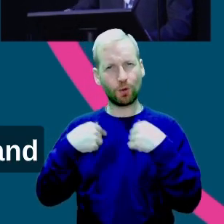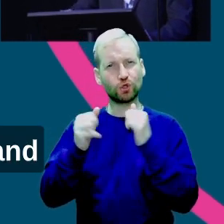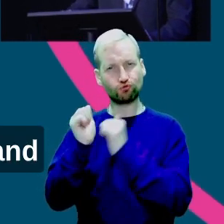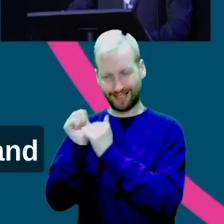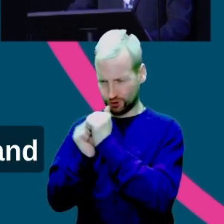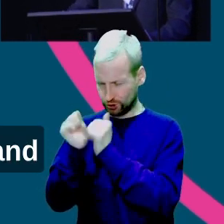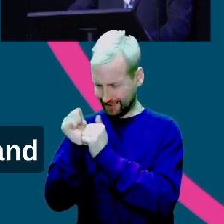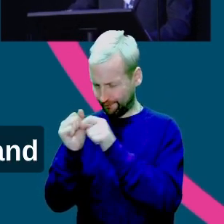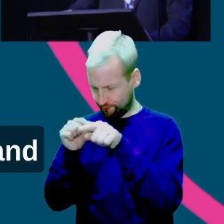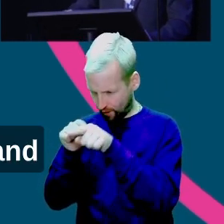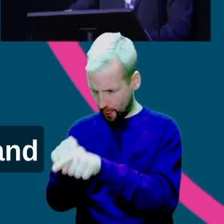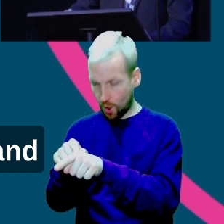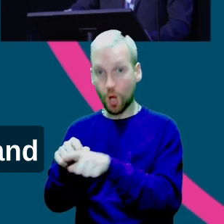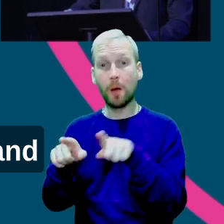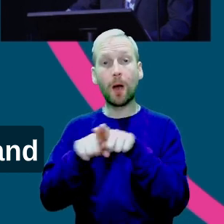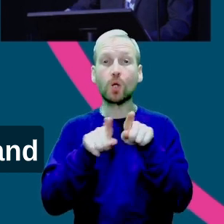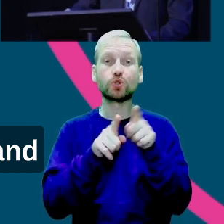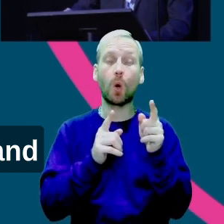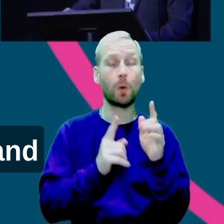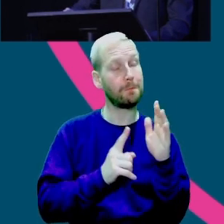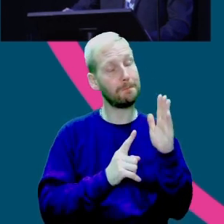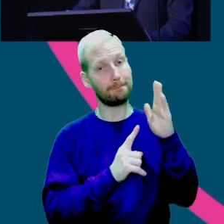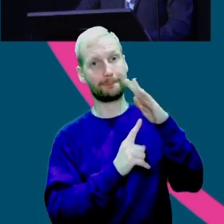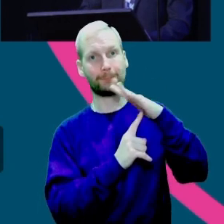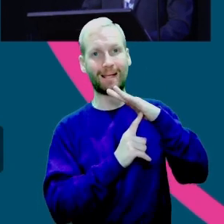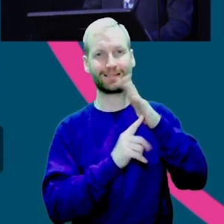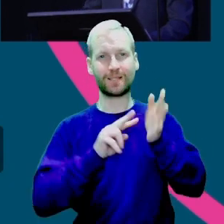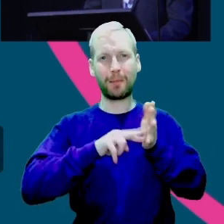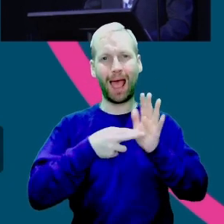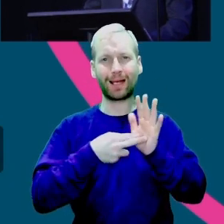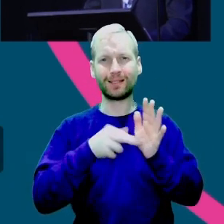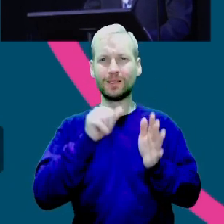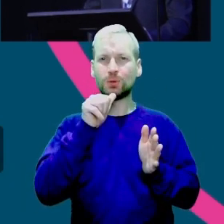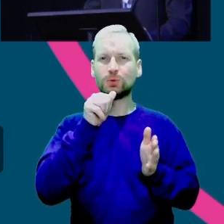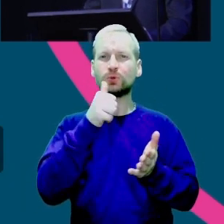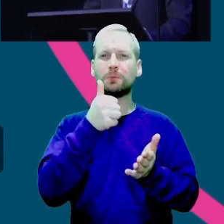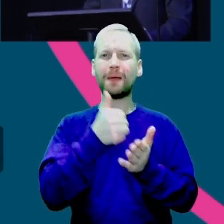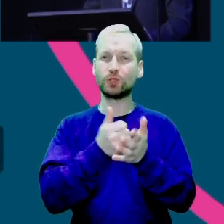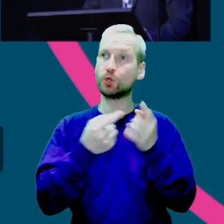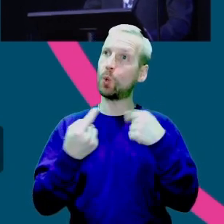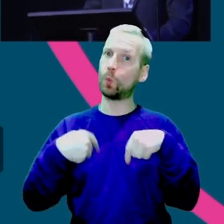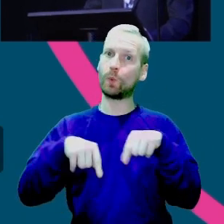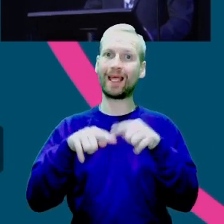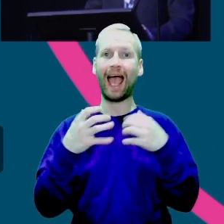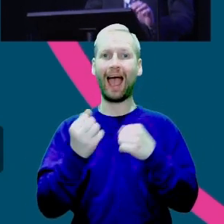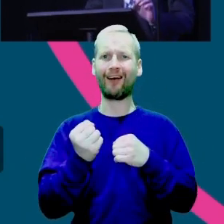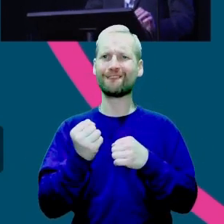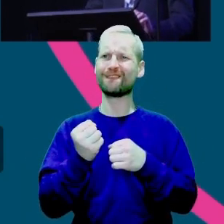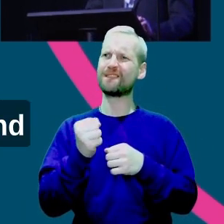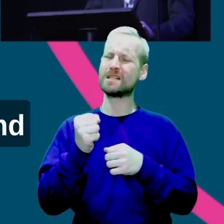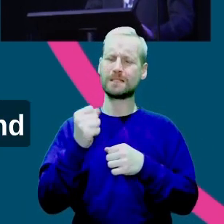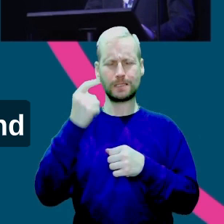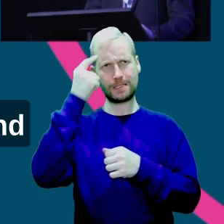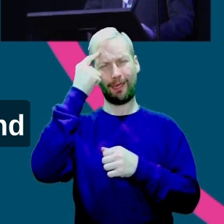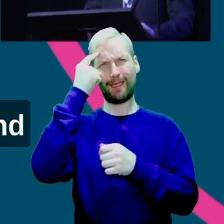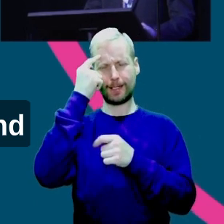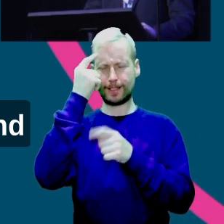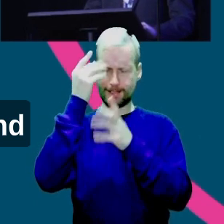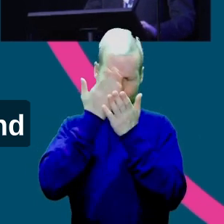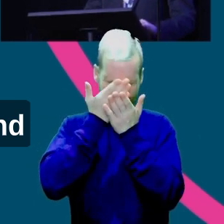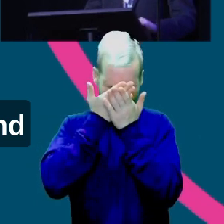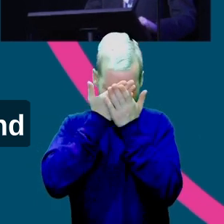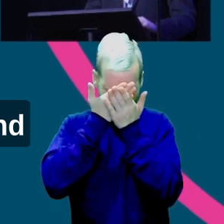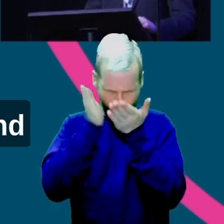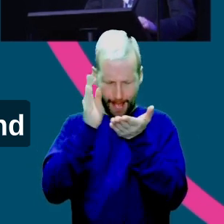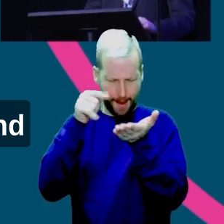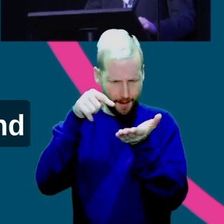also our future master plan, and wanted to make sure that we had that thinking really clearly embedded with